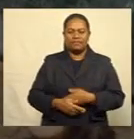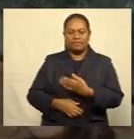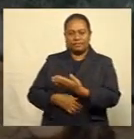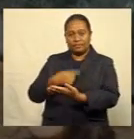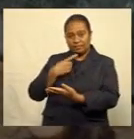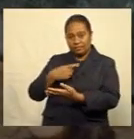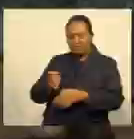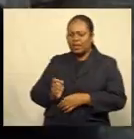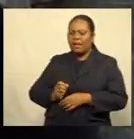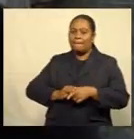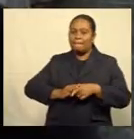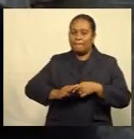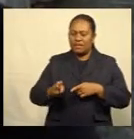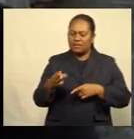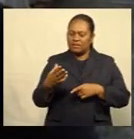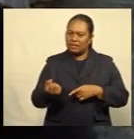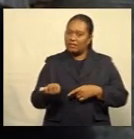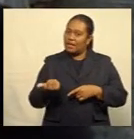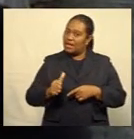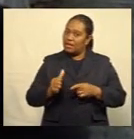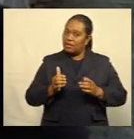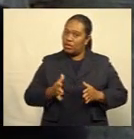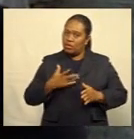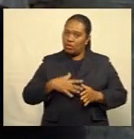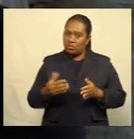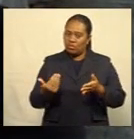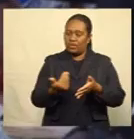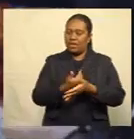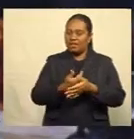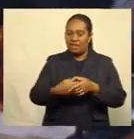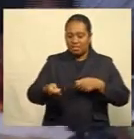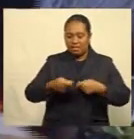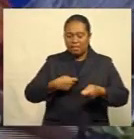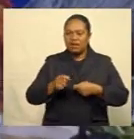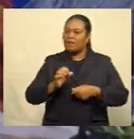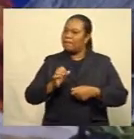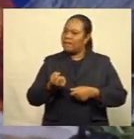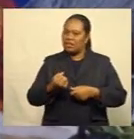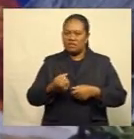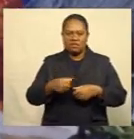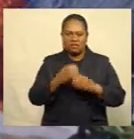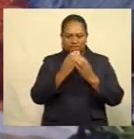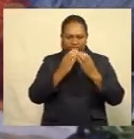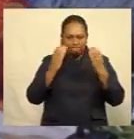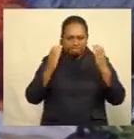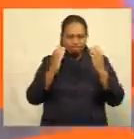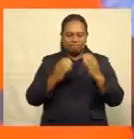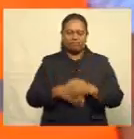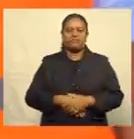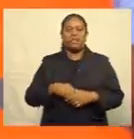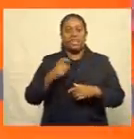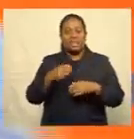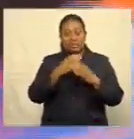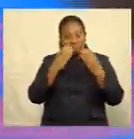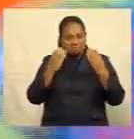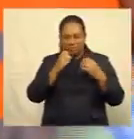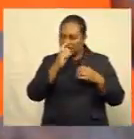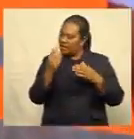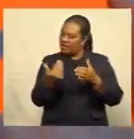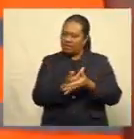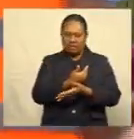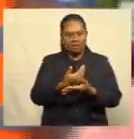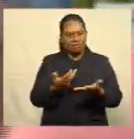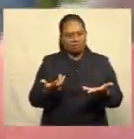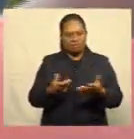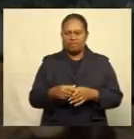that we've taken is anyone coming to the market have to wear a mask. It's mandatory. No mask, no entrance. Same thing now